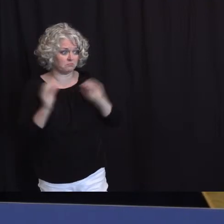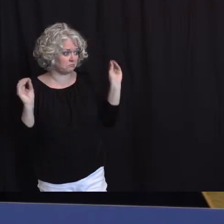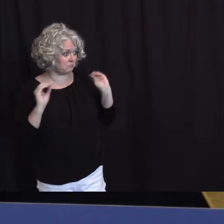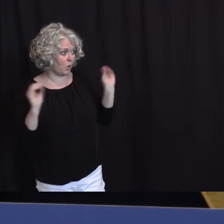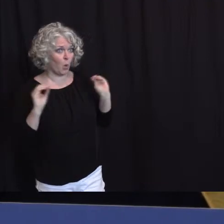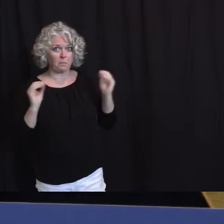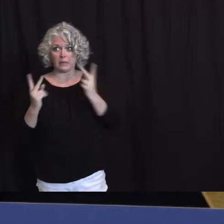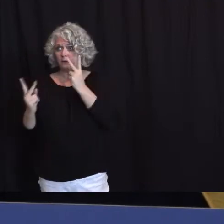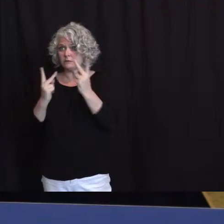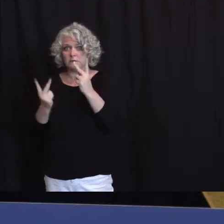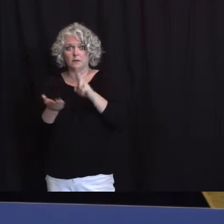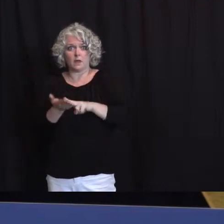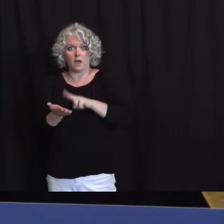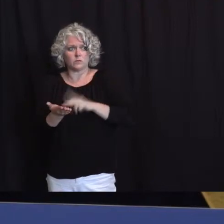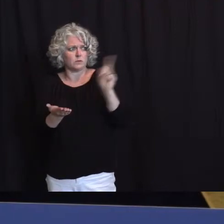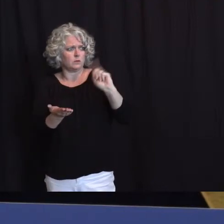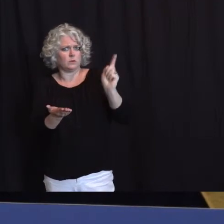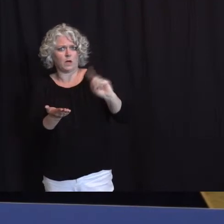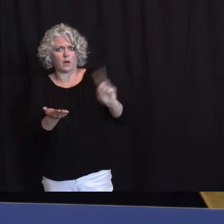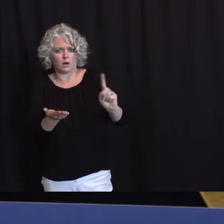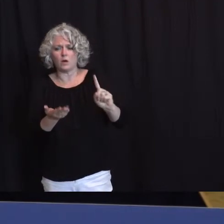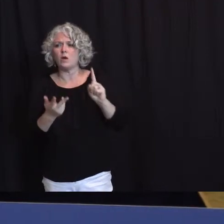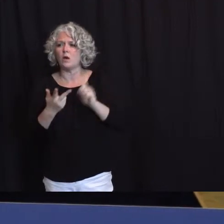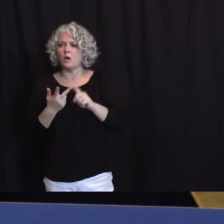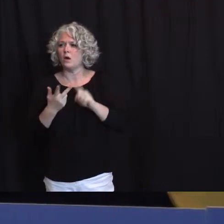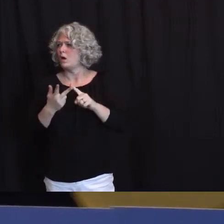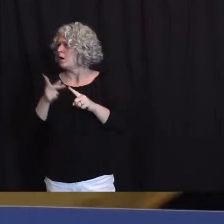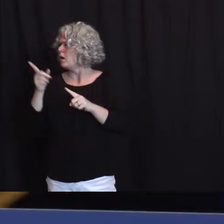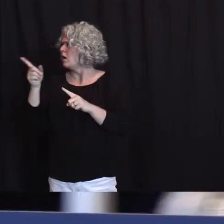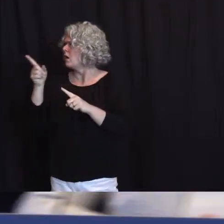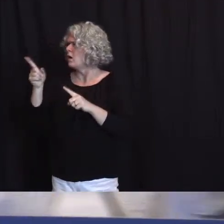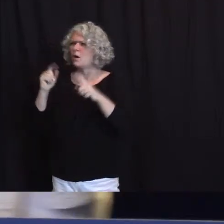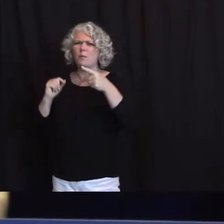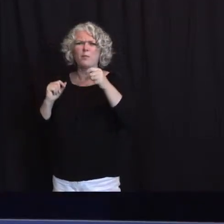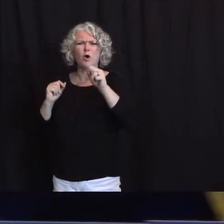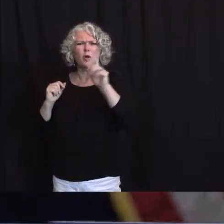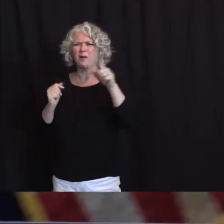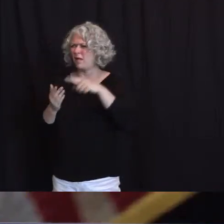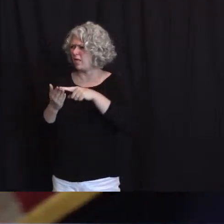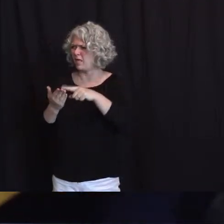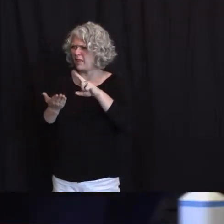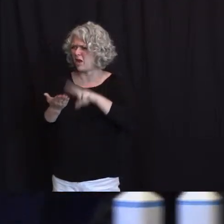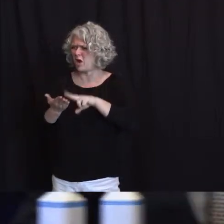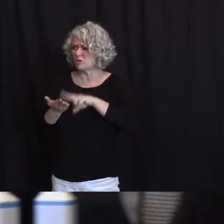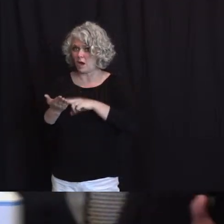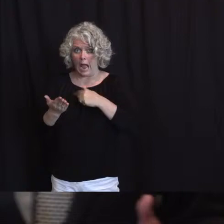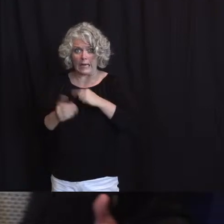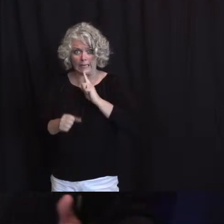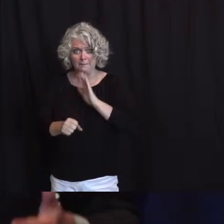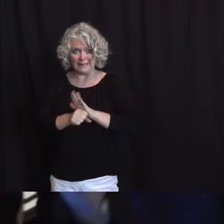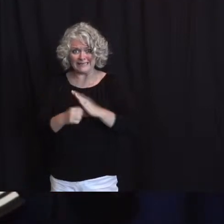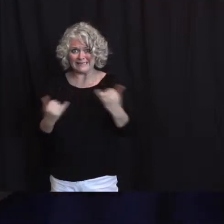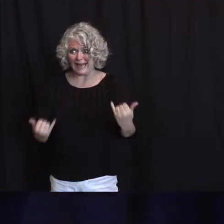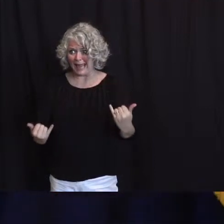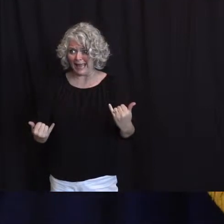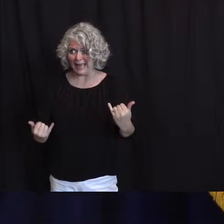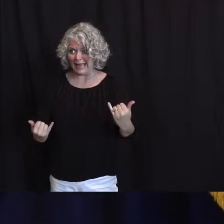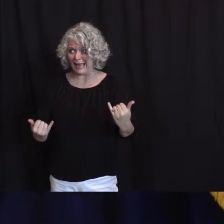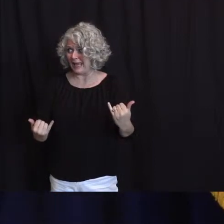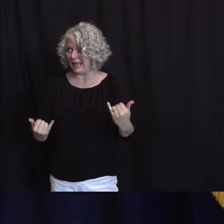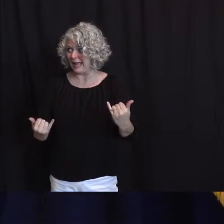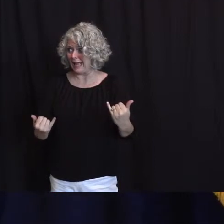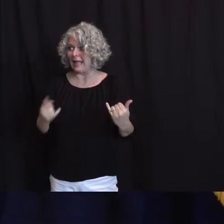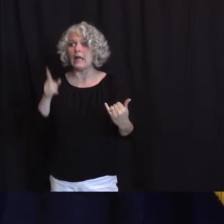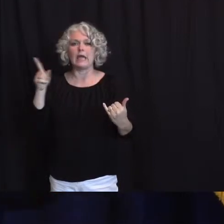COVID breakthrough cases. I think on contracts, I don't believe I committed that they'd be available today, but we will get